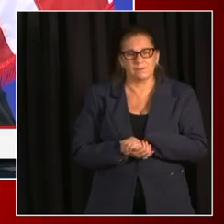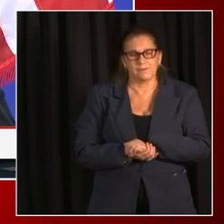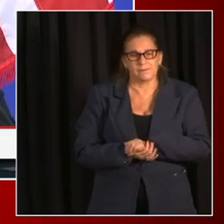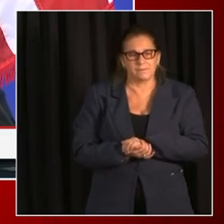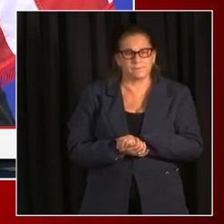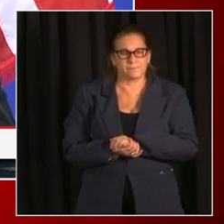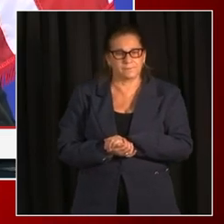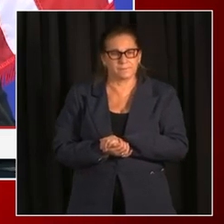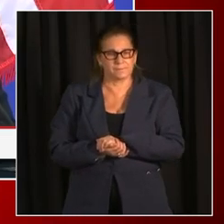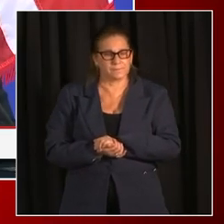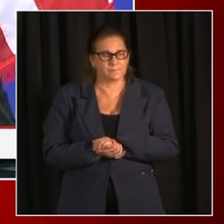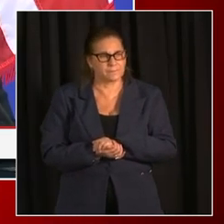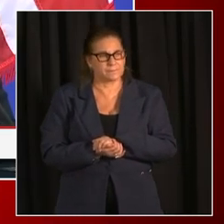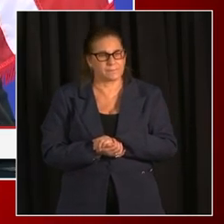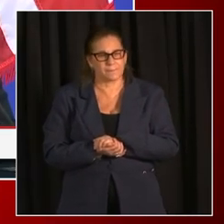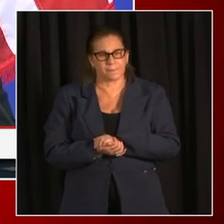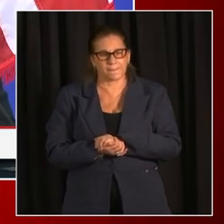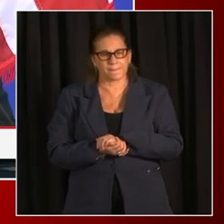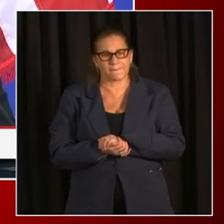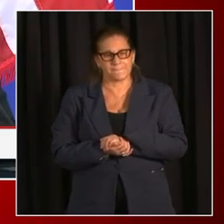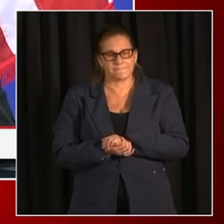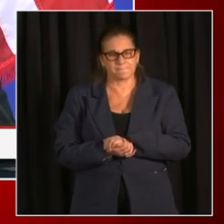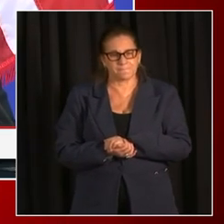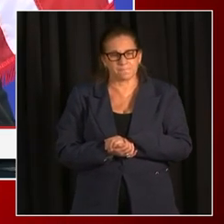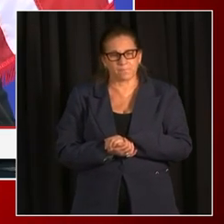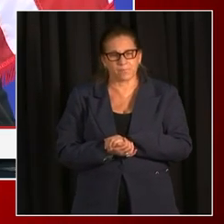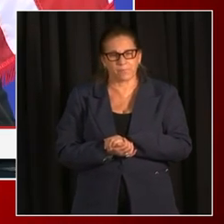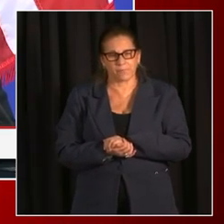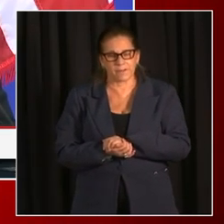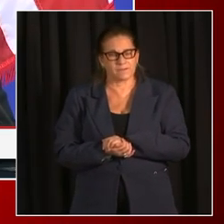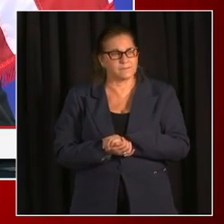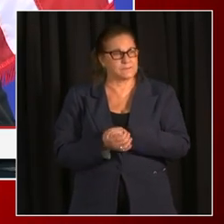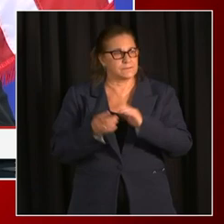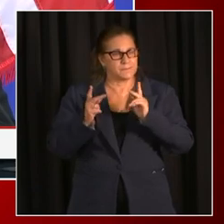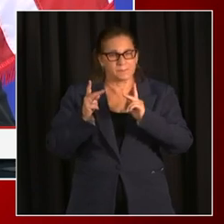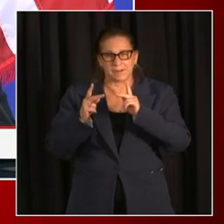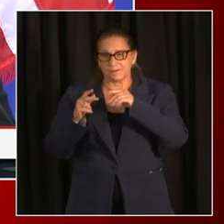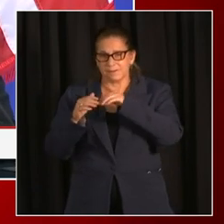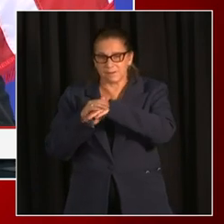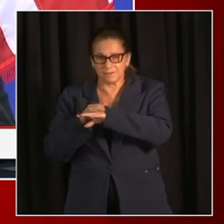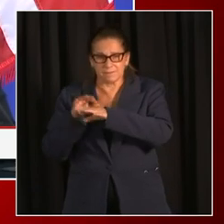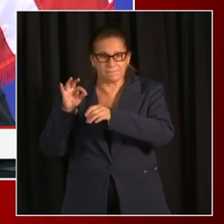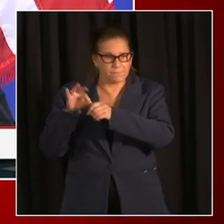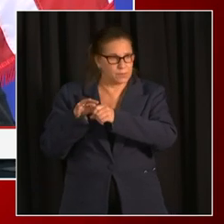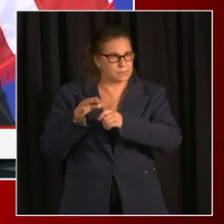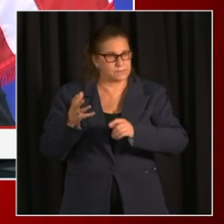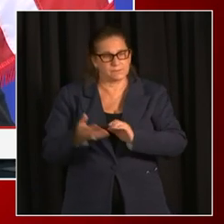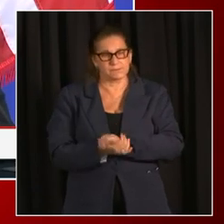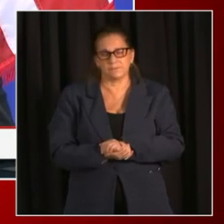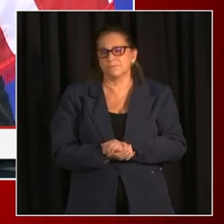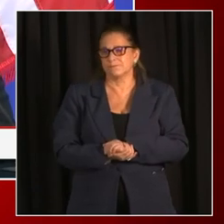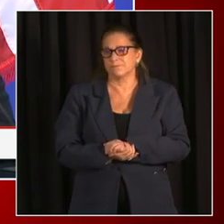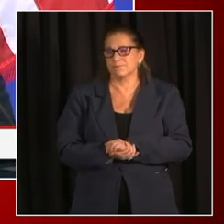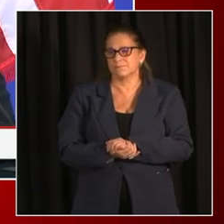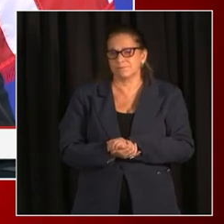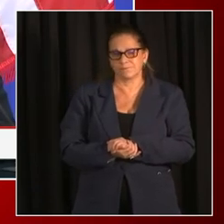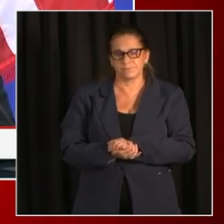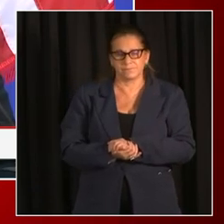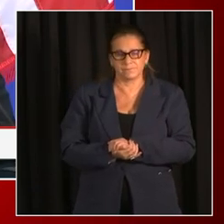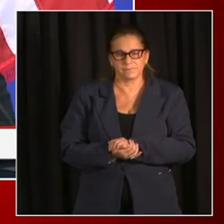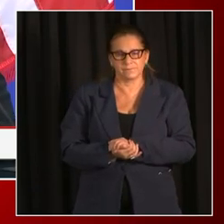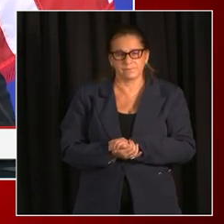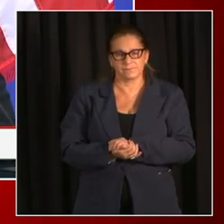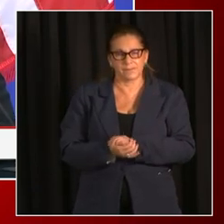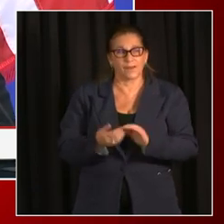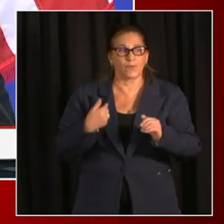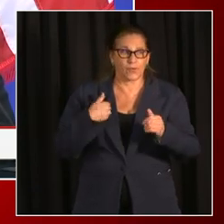we're controlling ballot access or how people vote, but that there's an independent body of people who are doing it. But we also